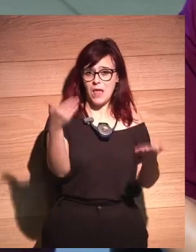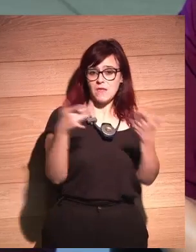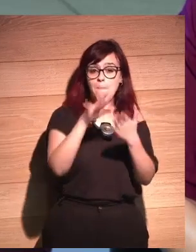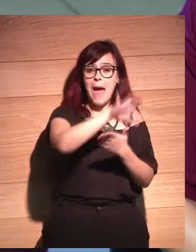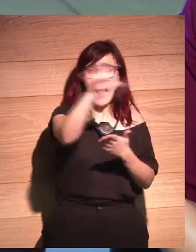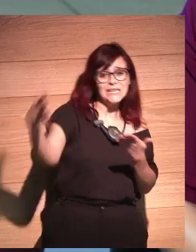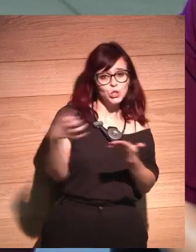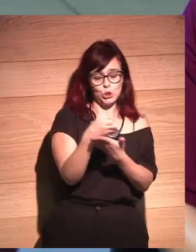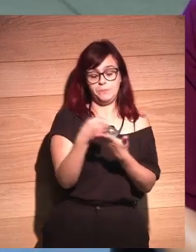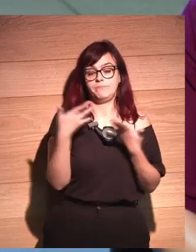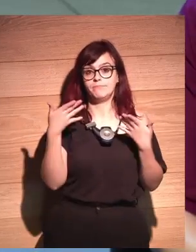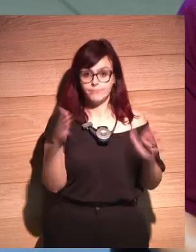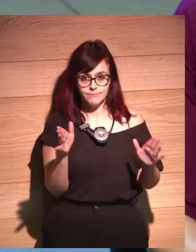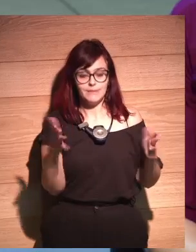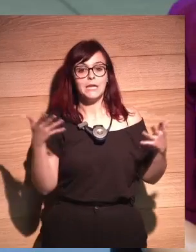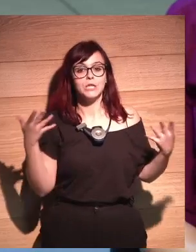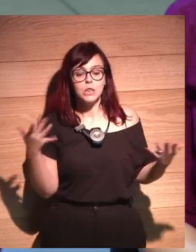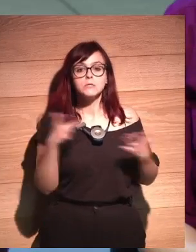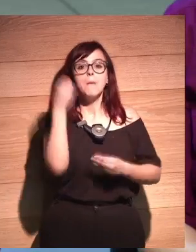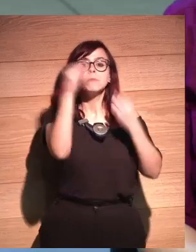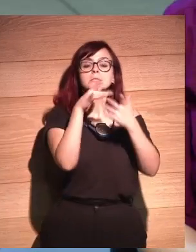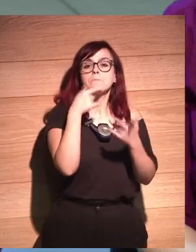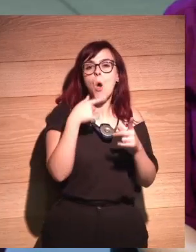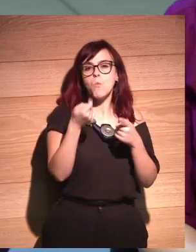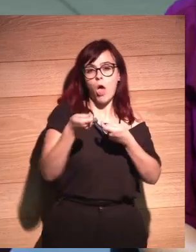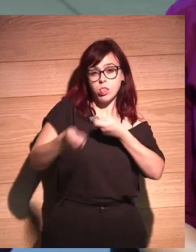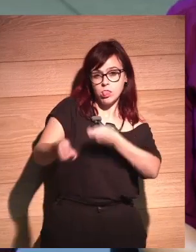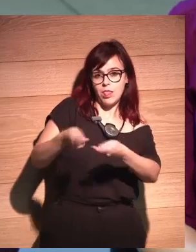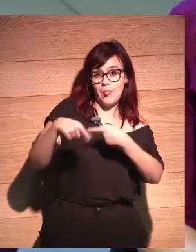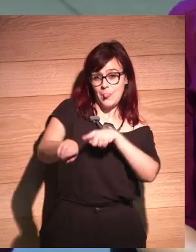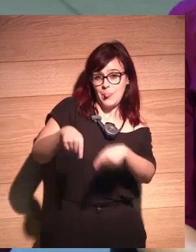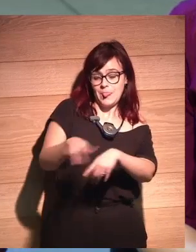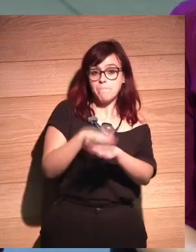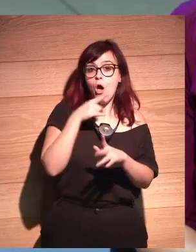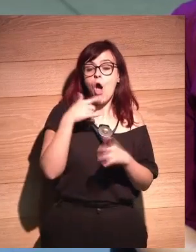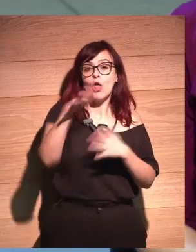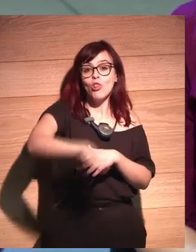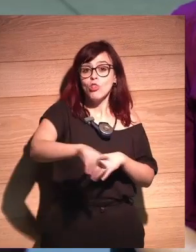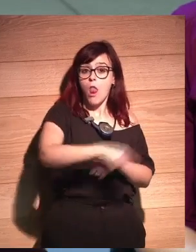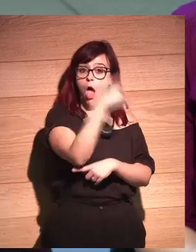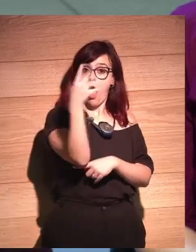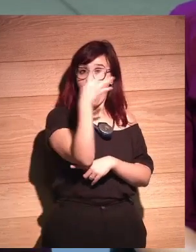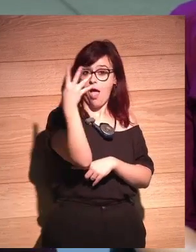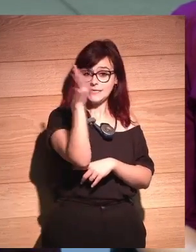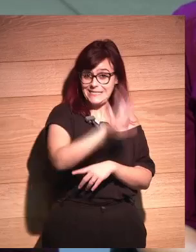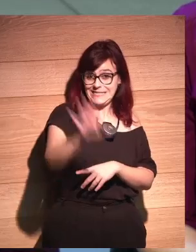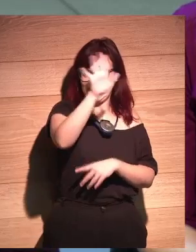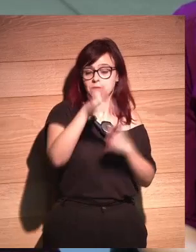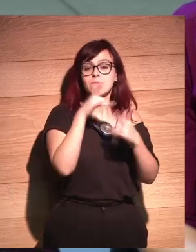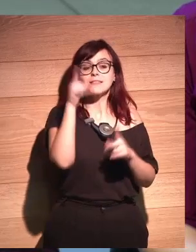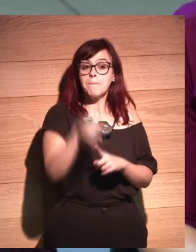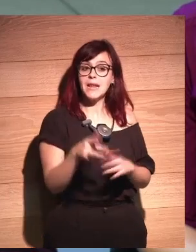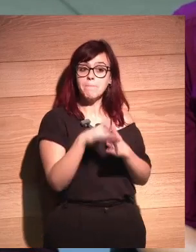is, I think, the first time that we have a comparison between all the different countries. And I'm going to try to provoke